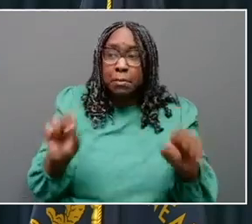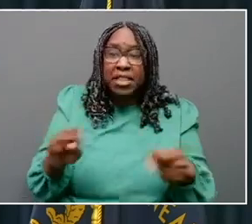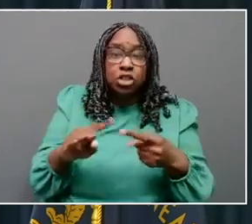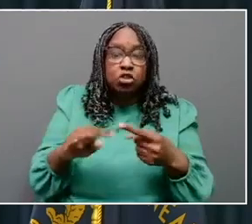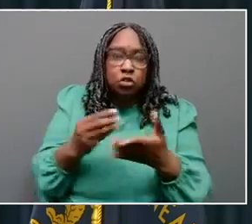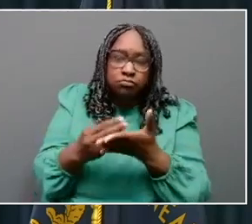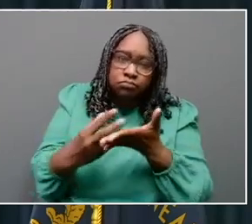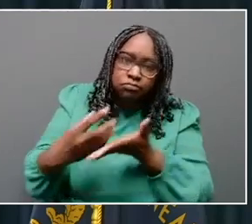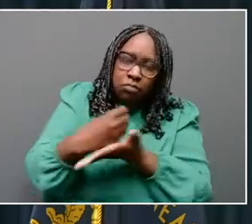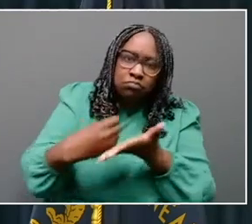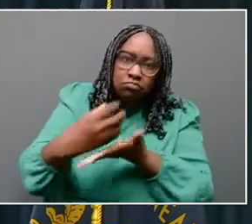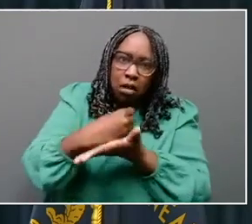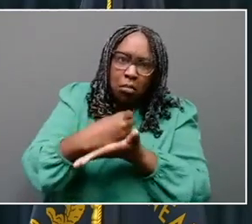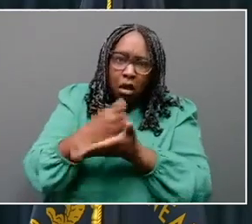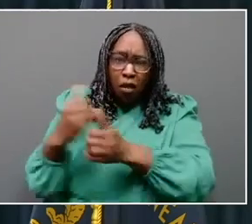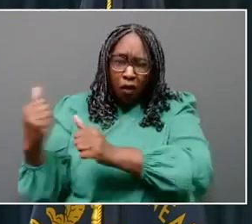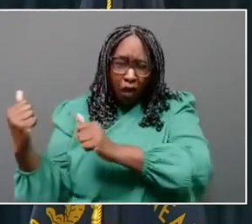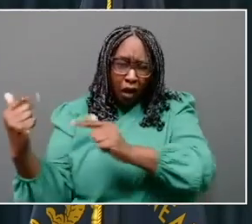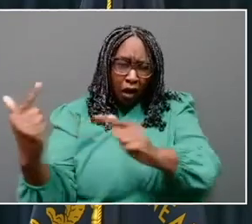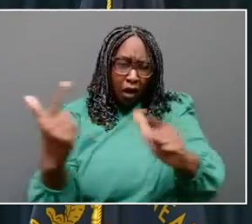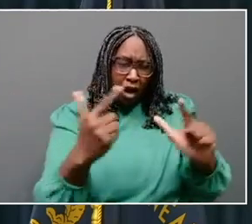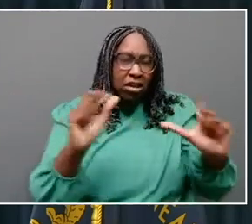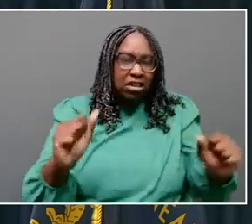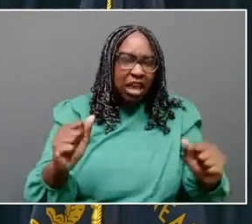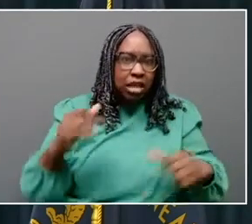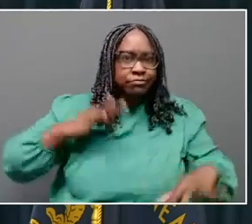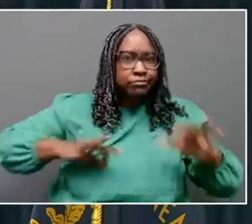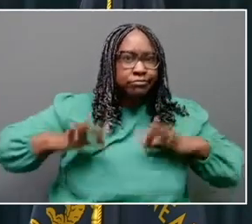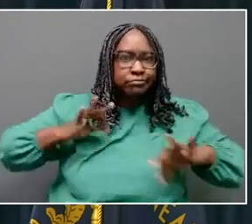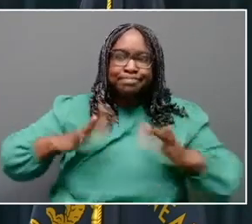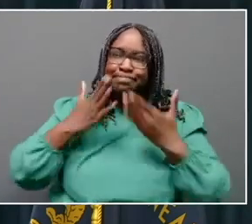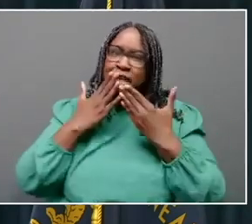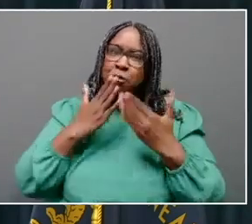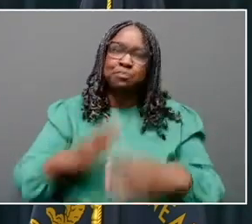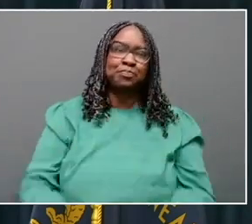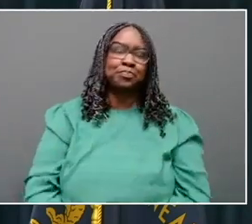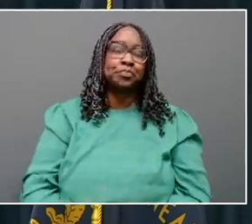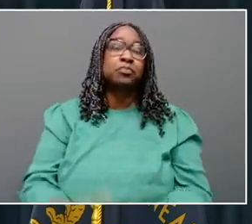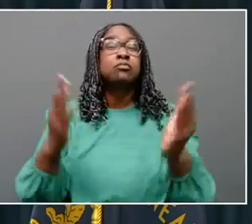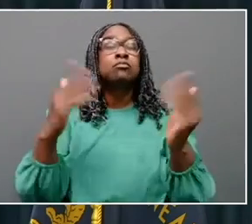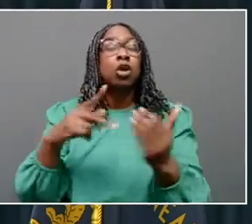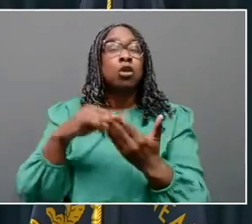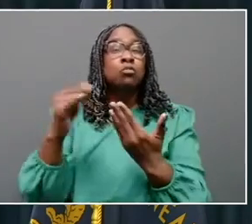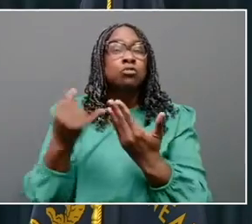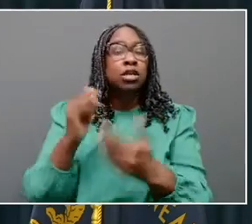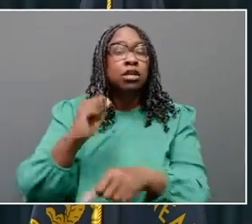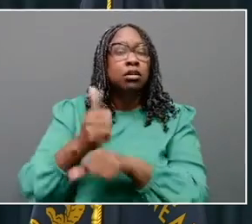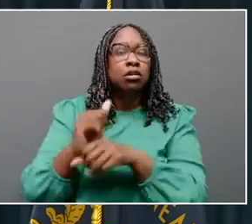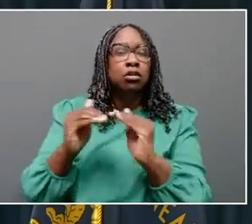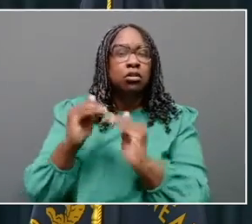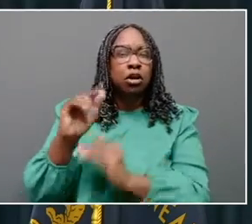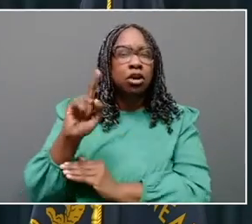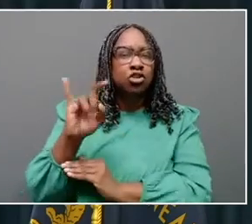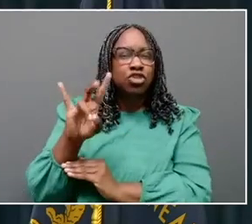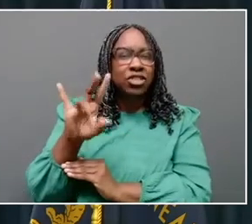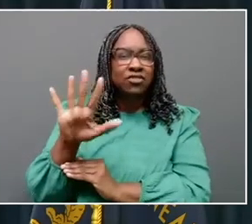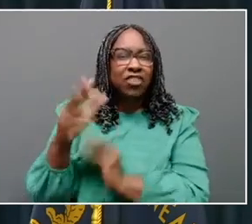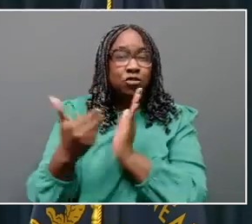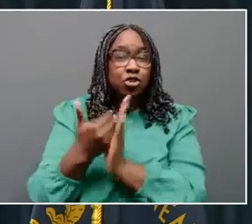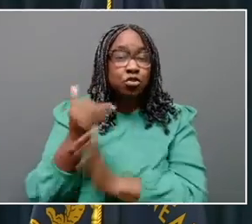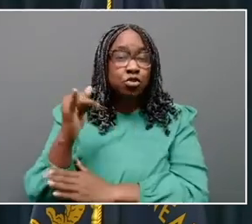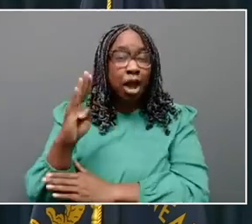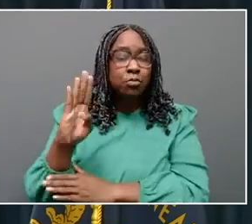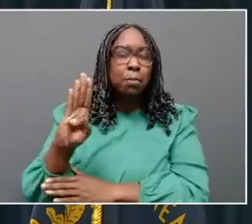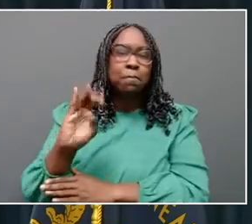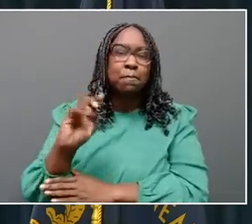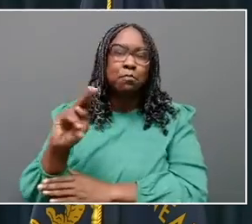So thank you, gentlemen. I also want to highlight a project that's creating over 175 new jobs in Boone County.